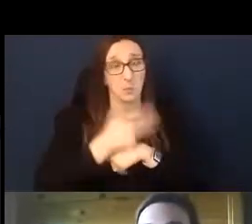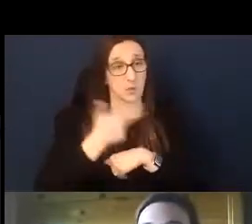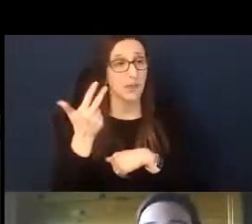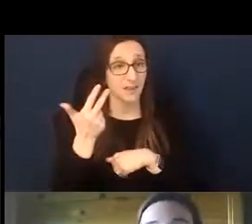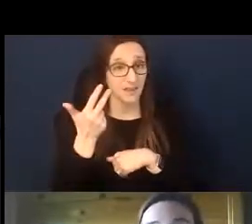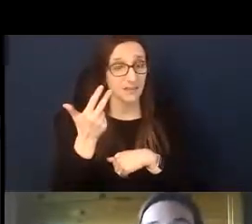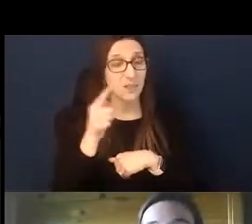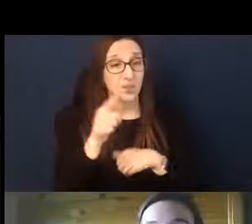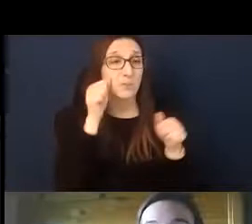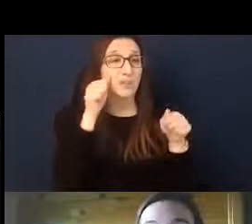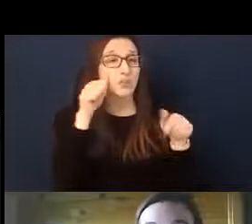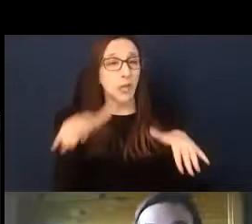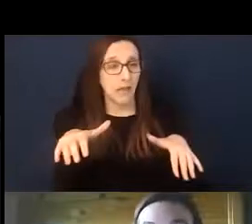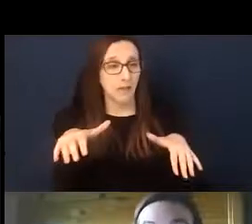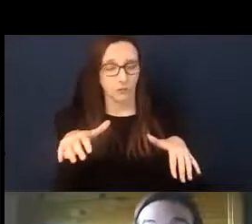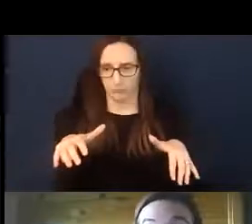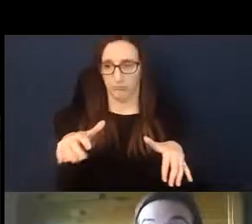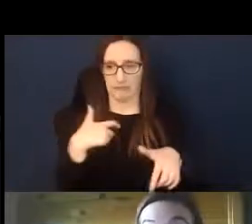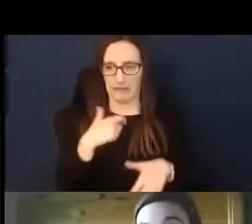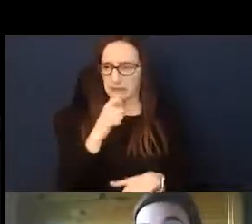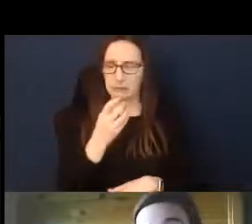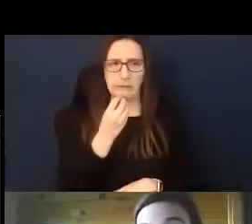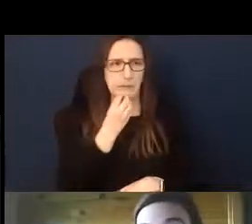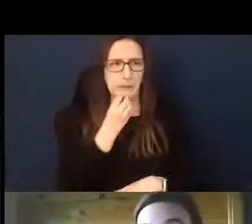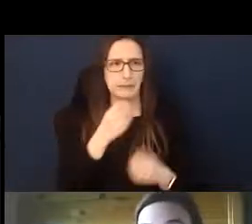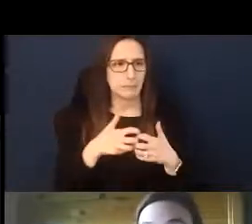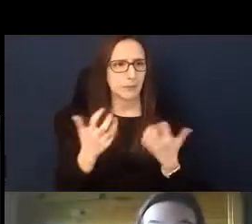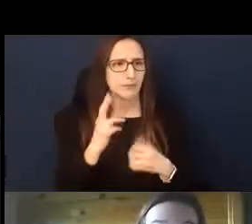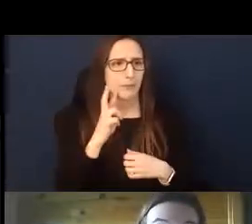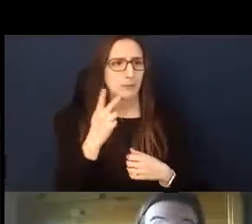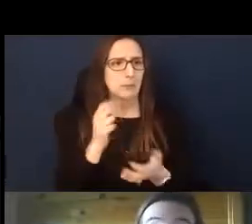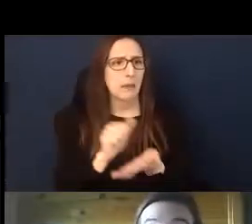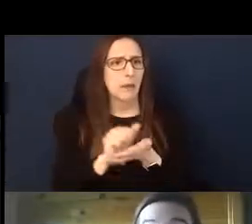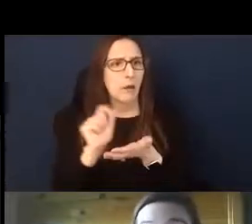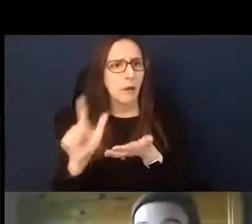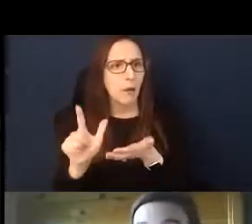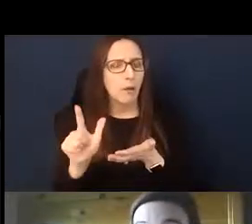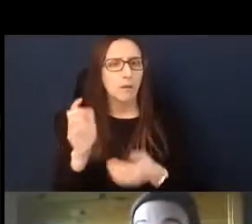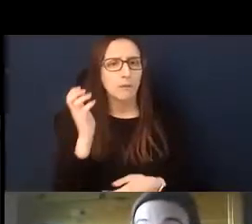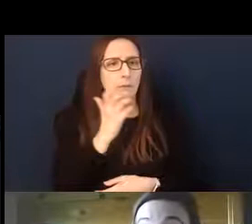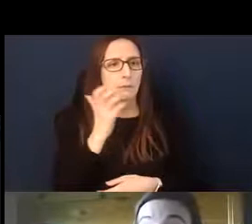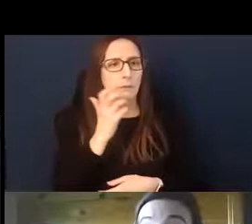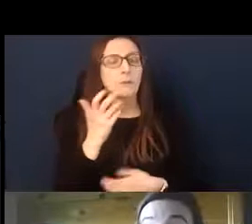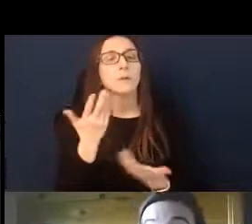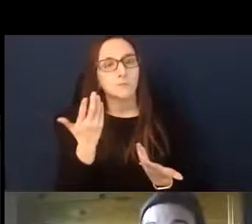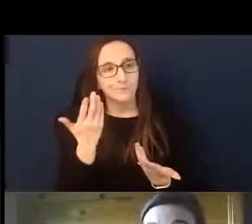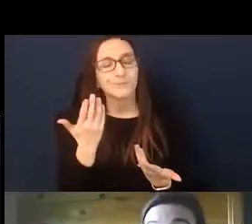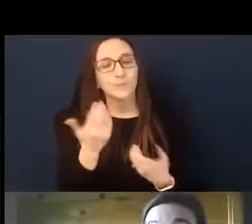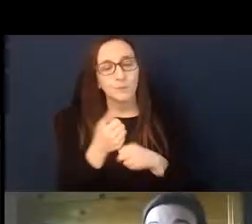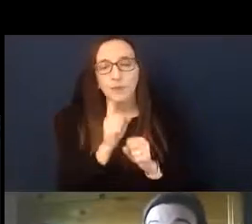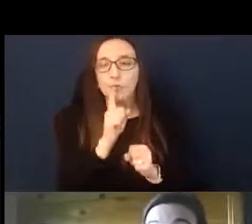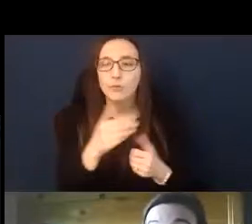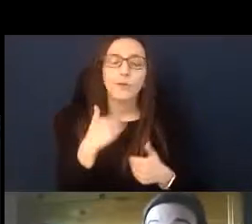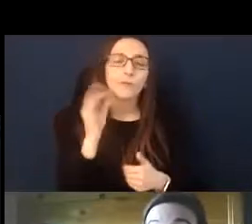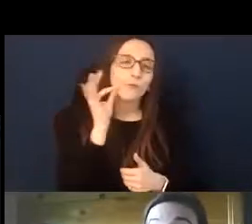you'd probably be surprised at how little vegetables you're actually eating. So making sure that you have fruits and vegetables is